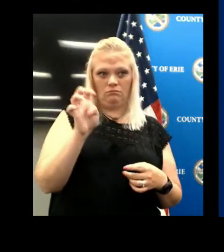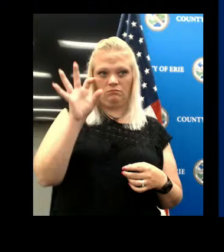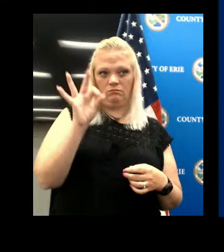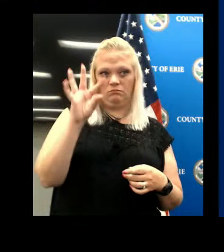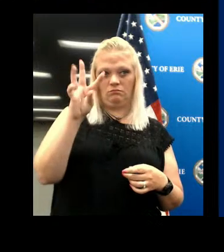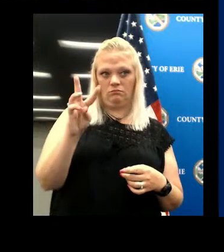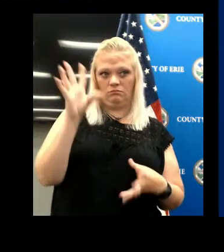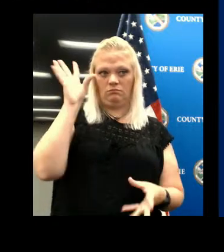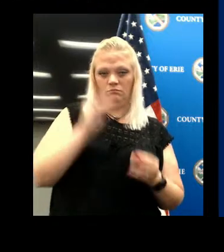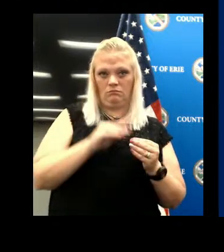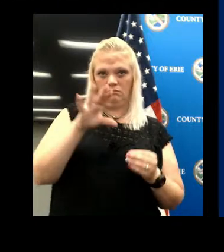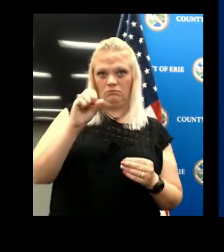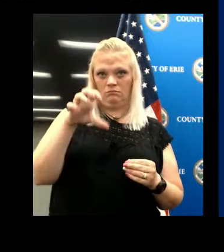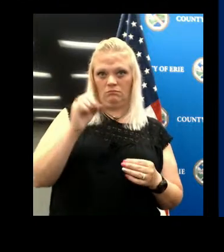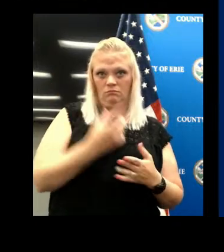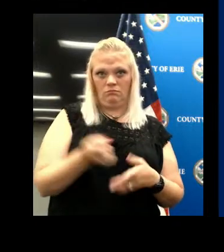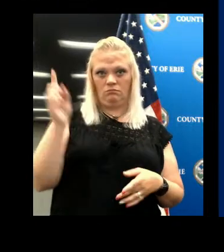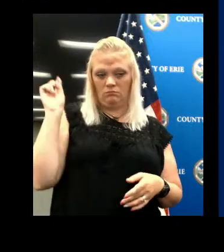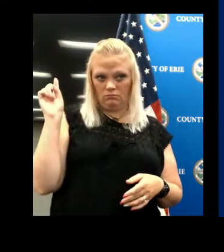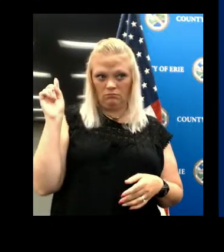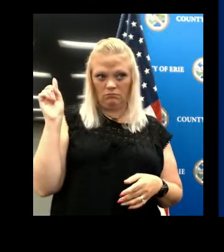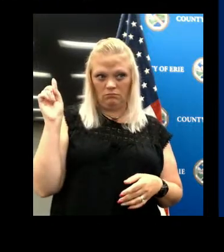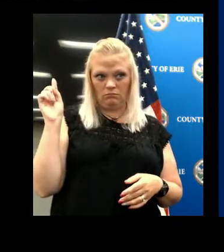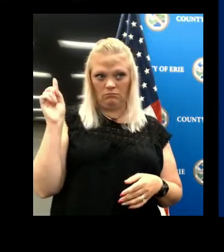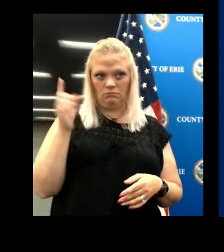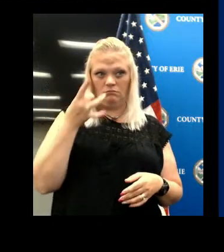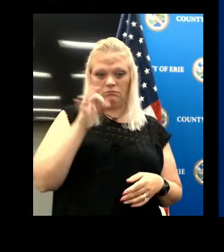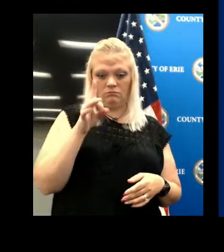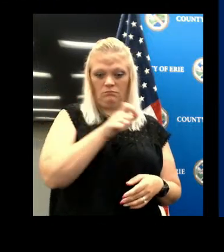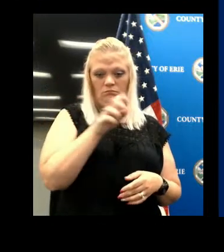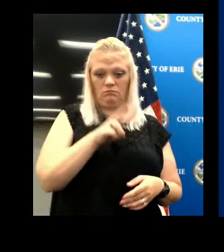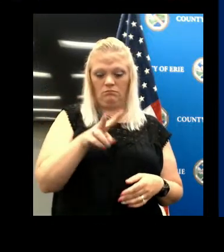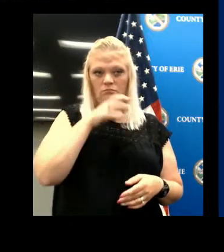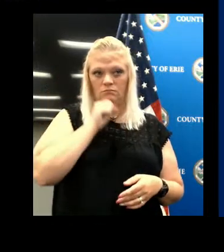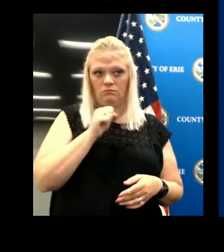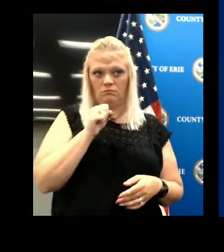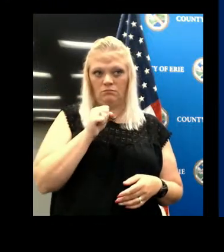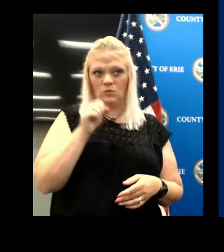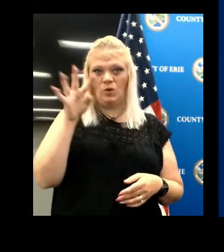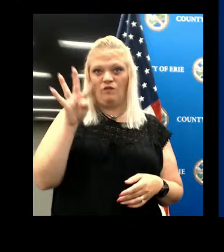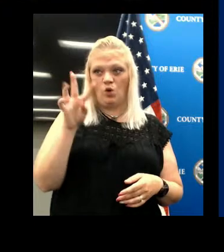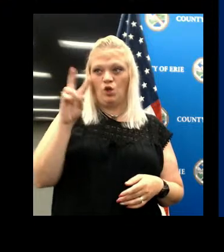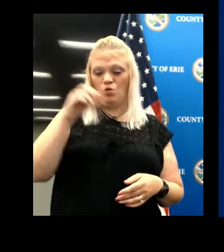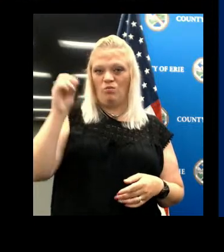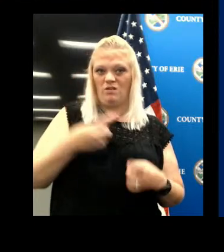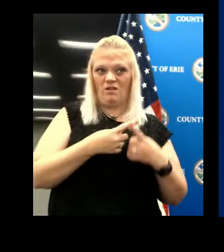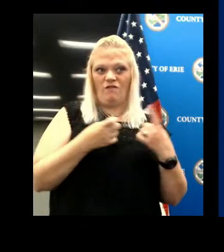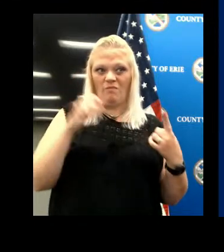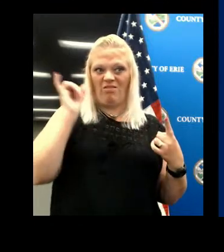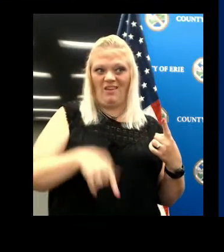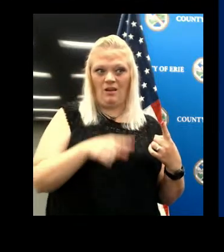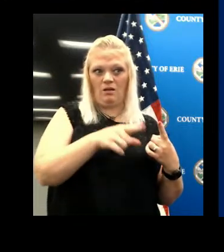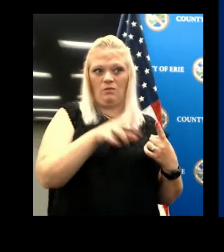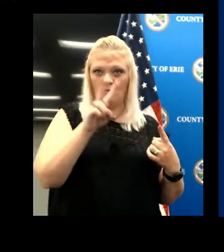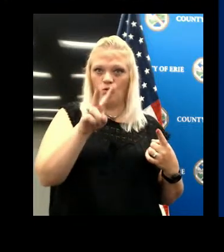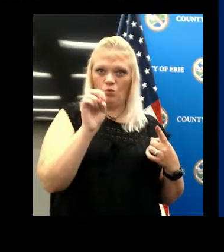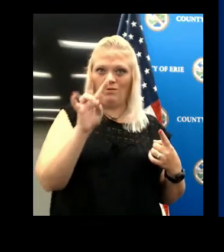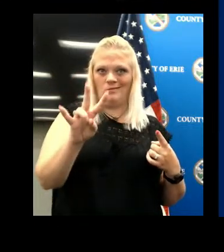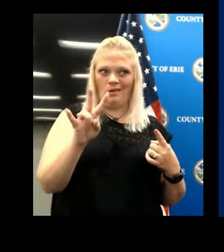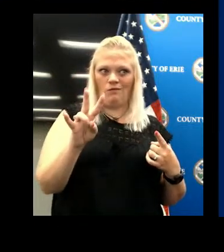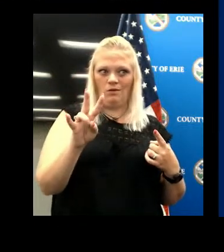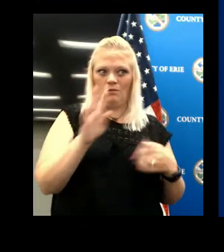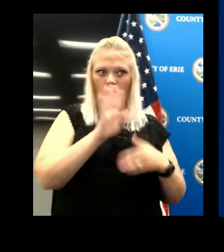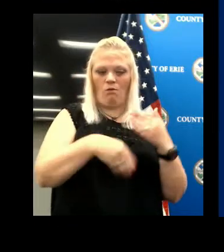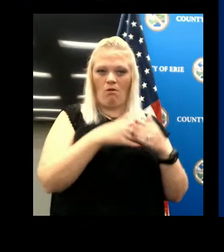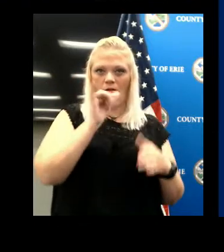496 cases last week, 18 to 22-year-olds made 42% of those cases at 207 cases. And